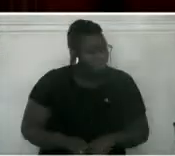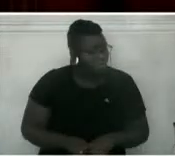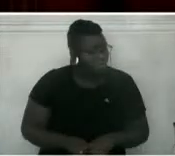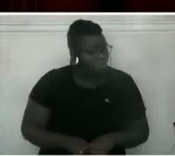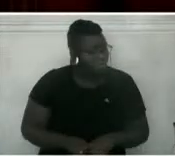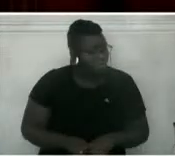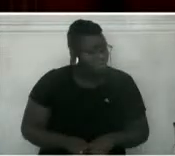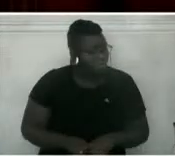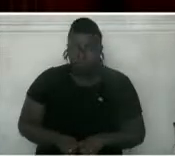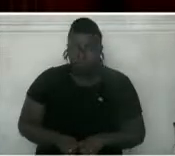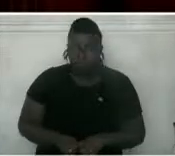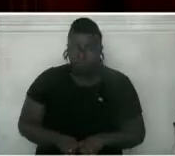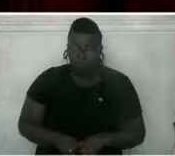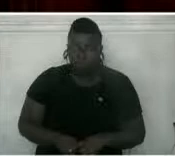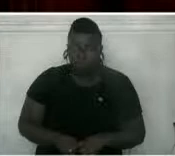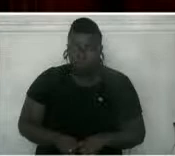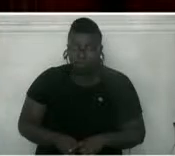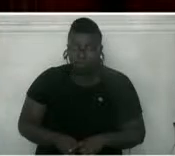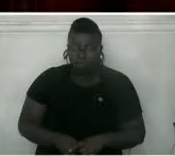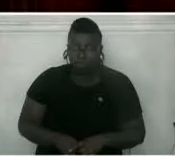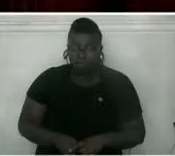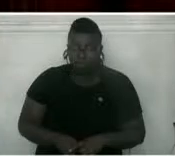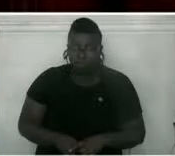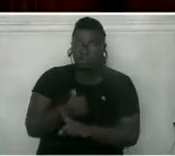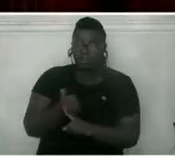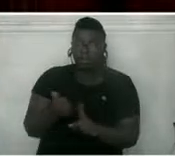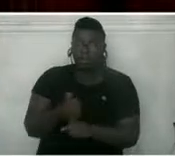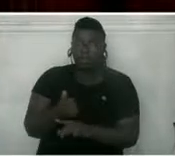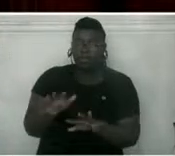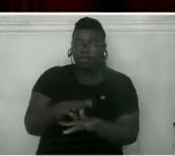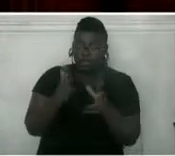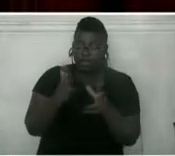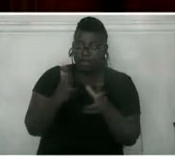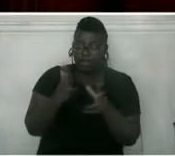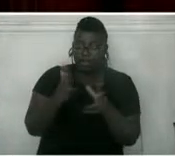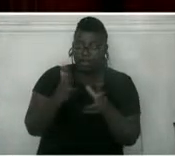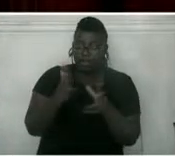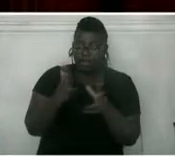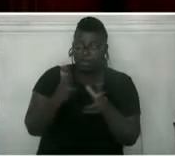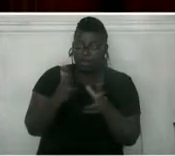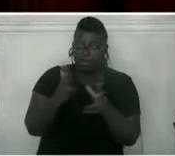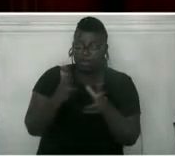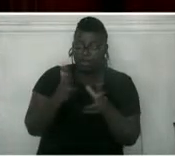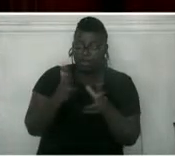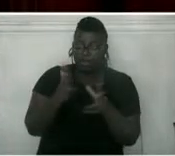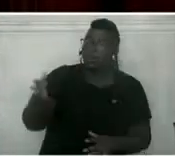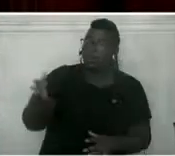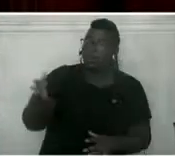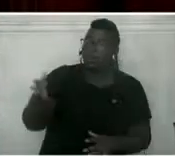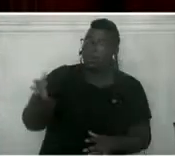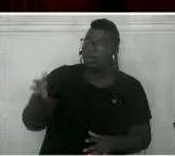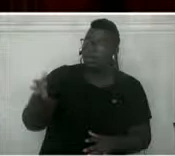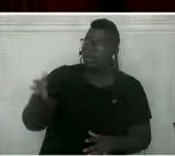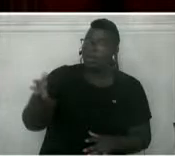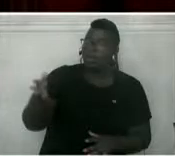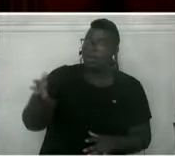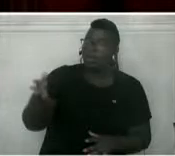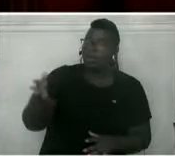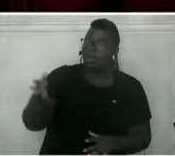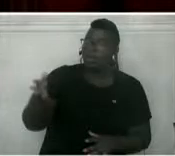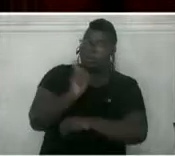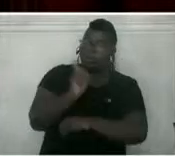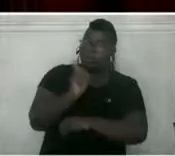view that those who abuse farm workers must face the full might of the law. Those who